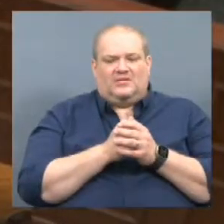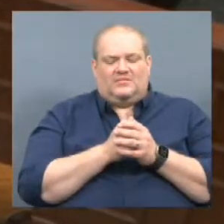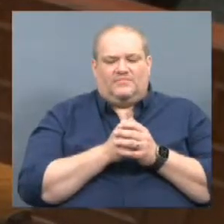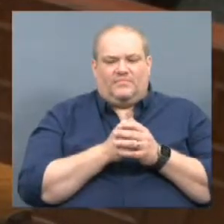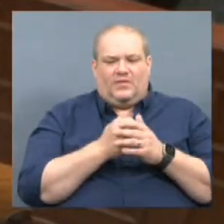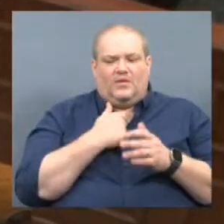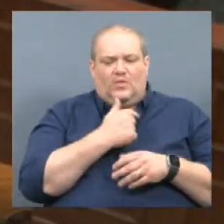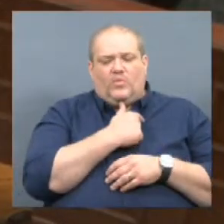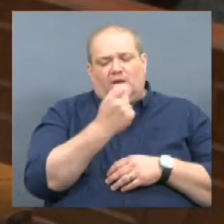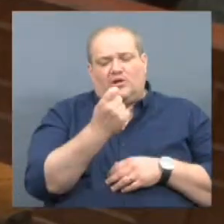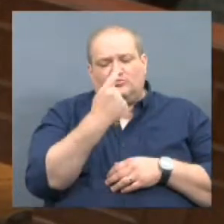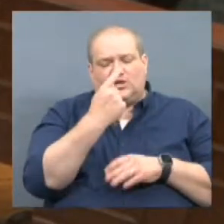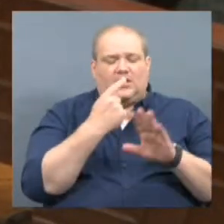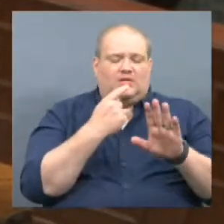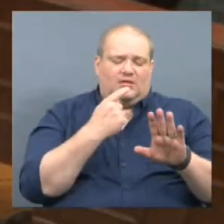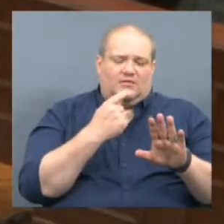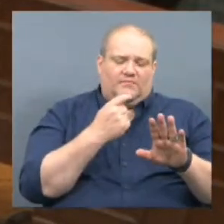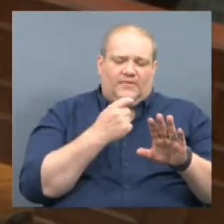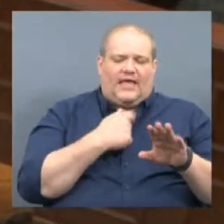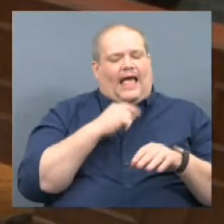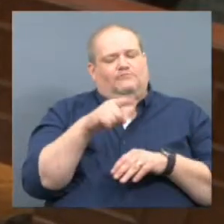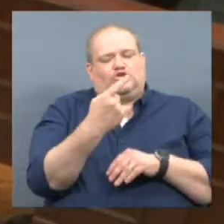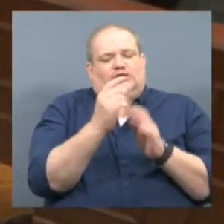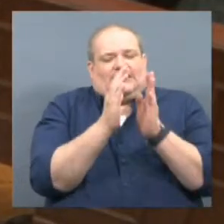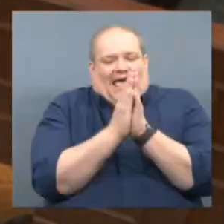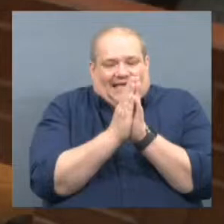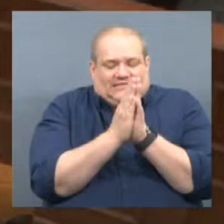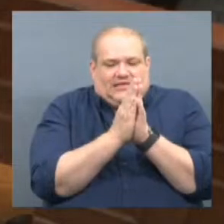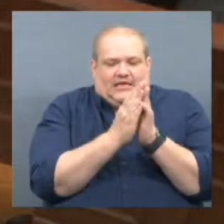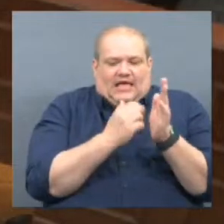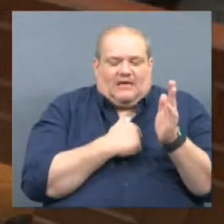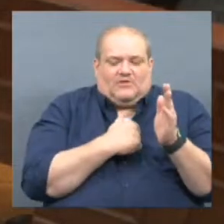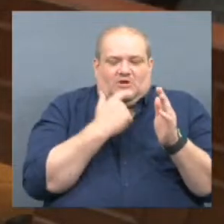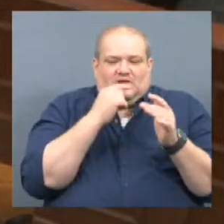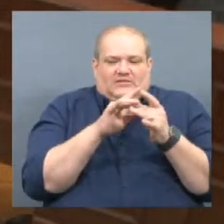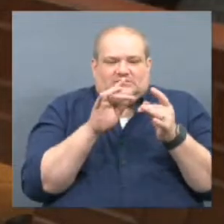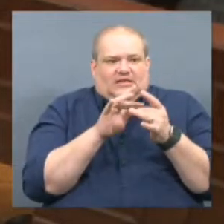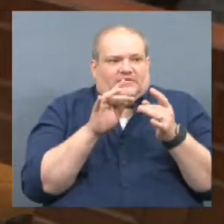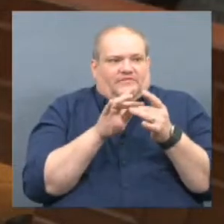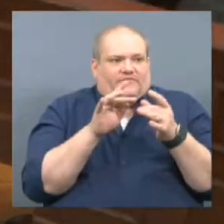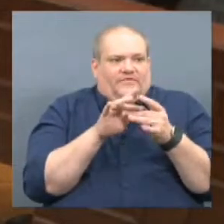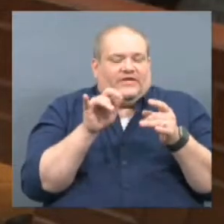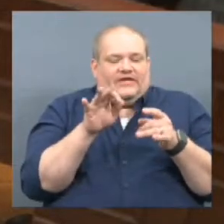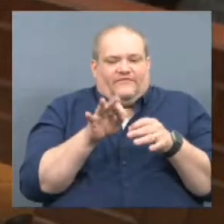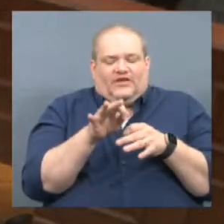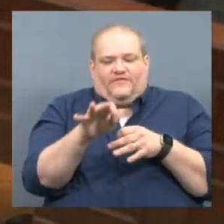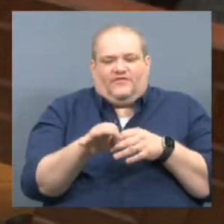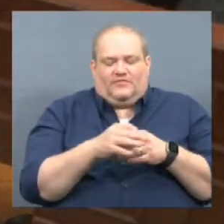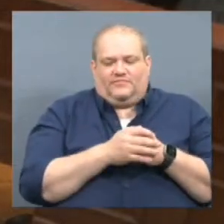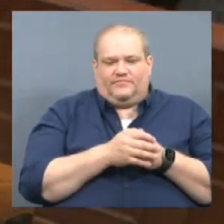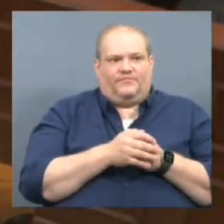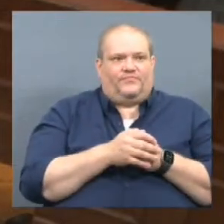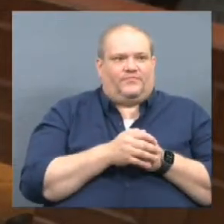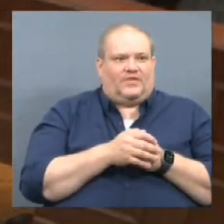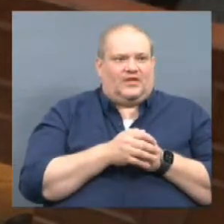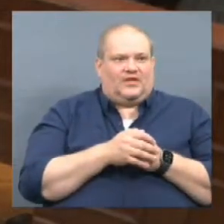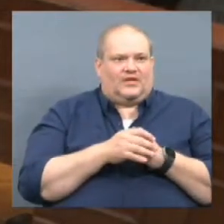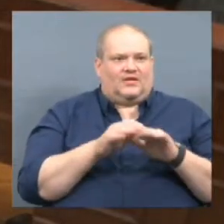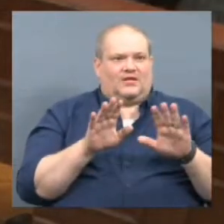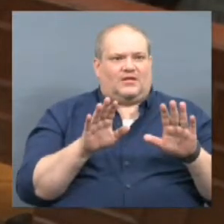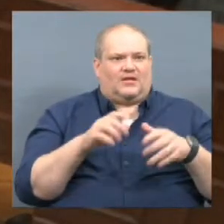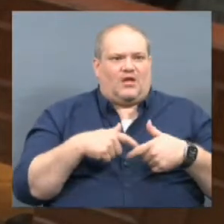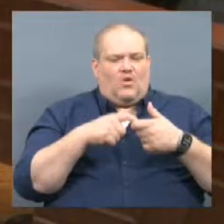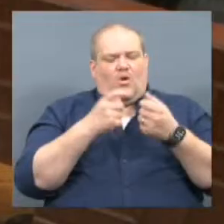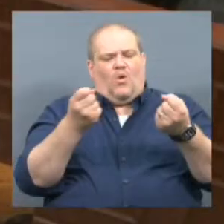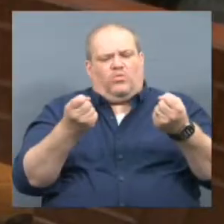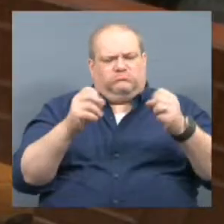No, no. I'm just asking if there's I'm just kind of saying, But so no, I mean, if I defer, I don't feel like that's. Before you make a motion, let me